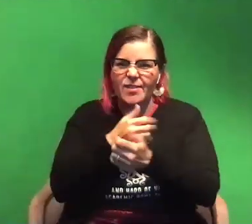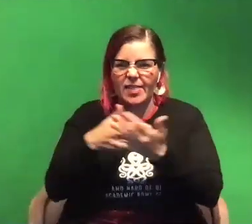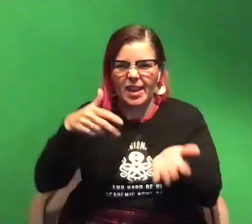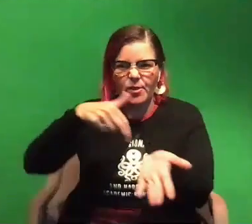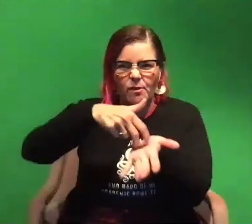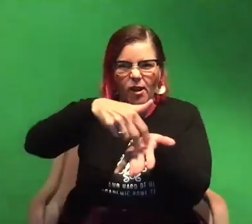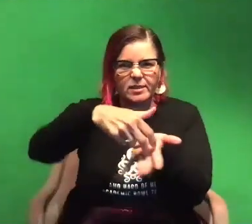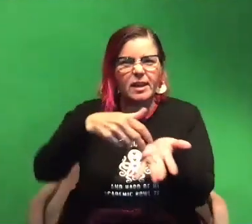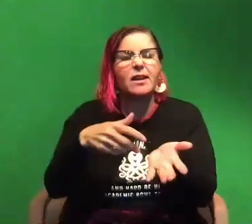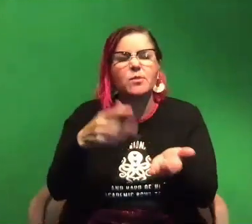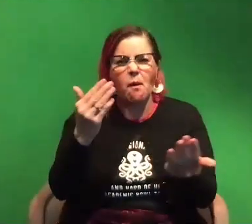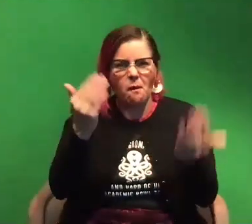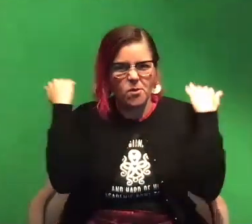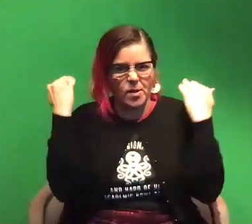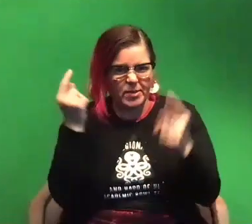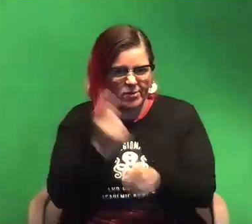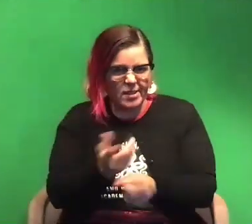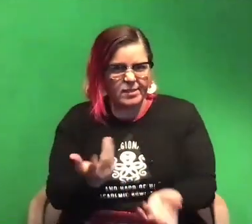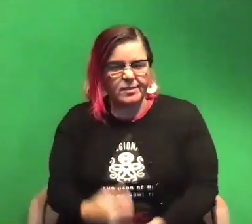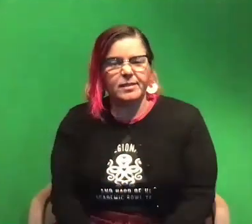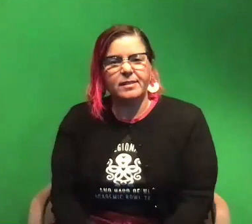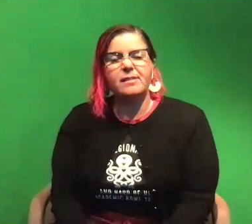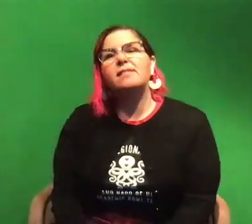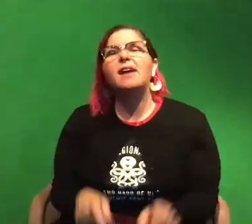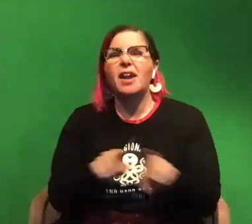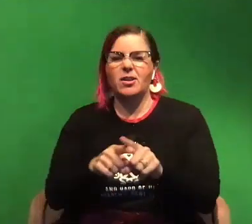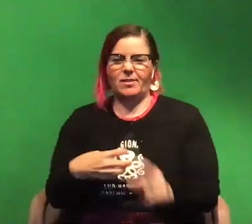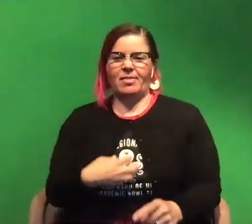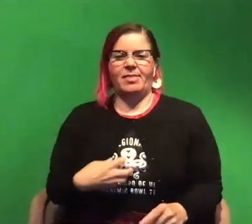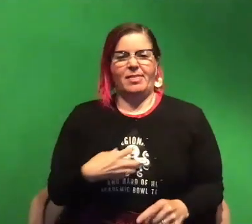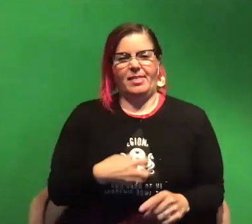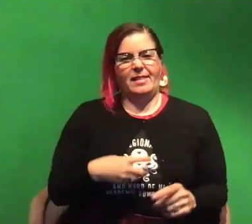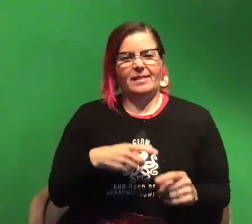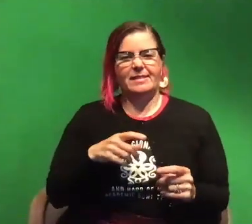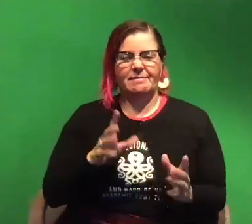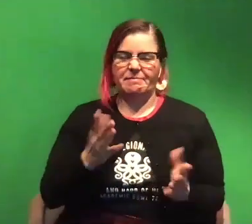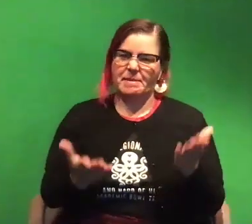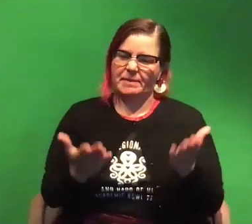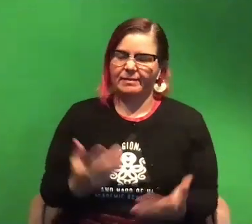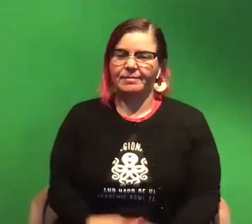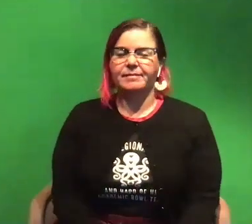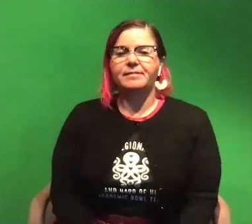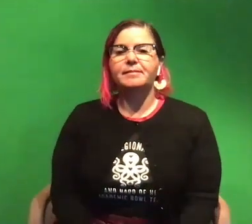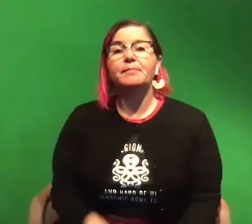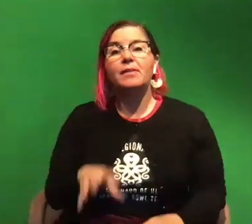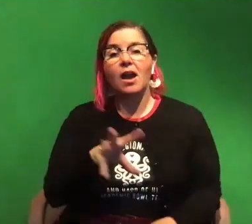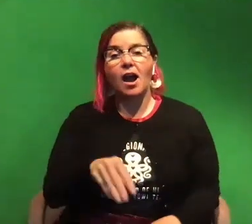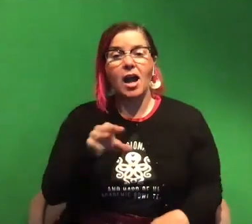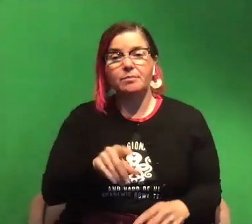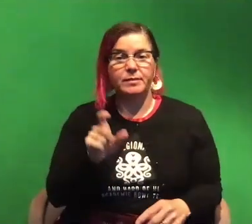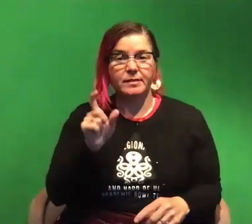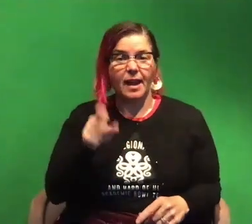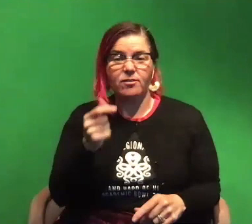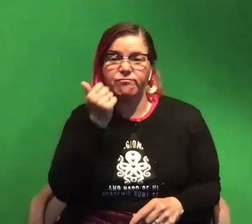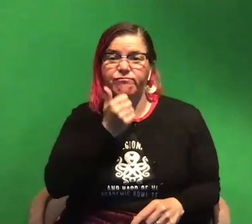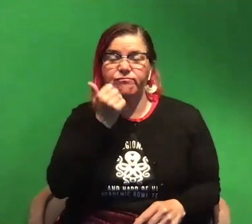be pretty overwhelming and, you know, also disgusting in certain cases. But you know, octopuses have to do this on a routine basis,